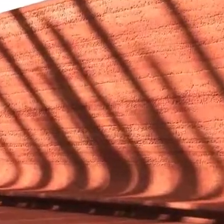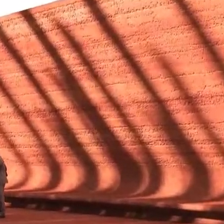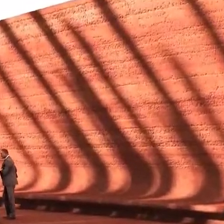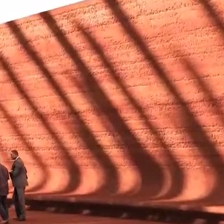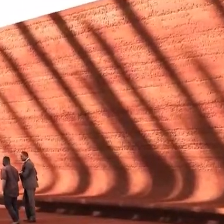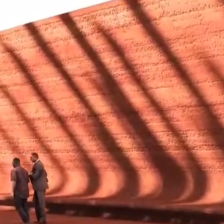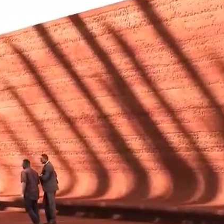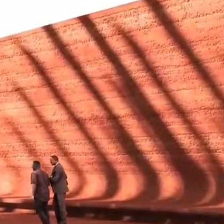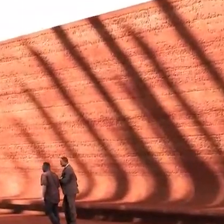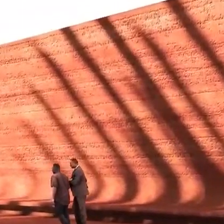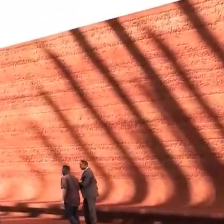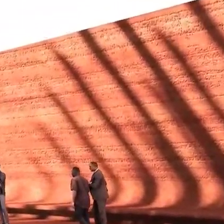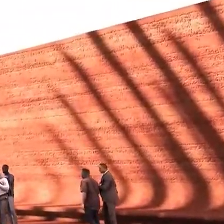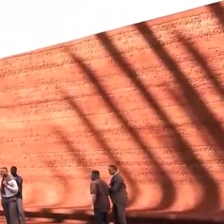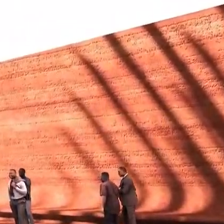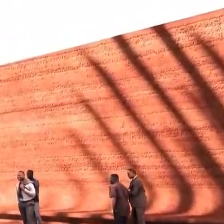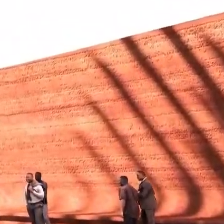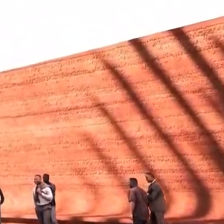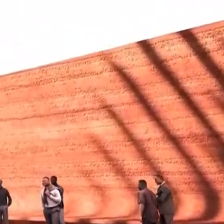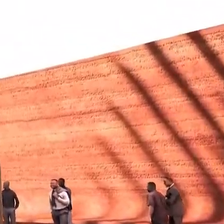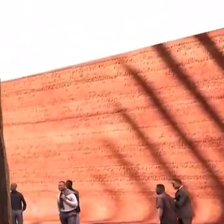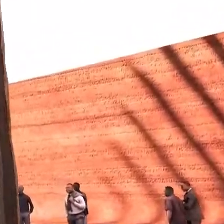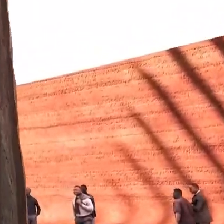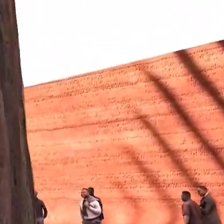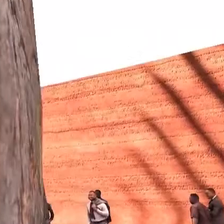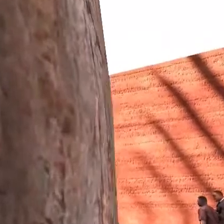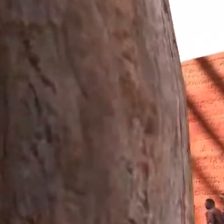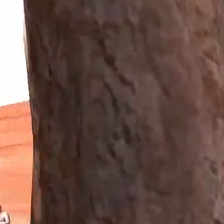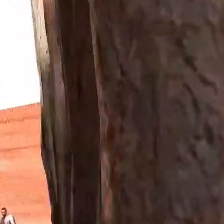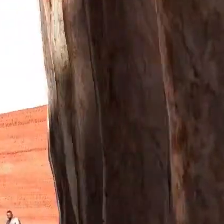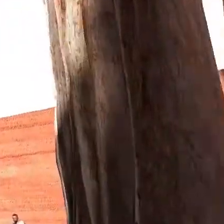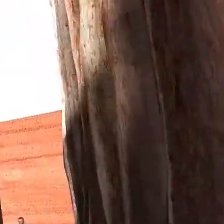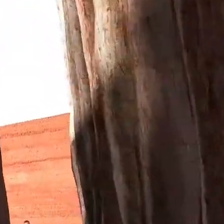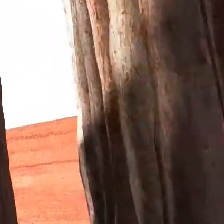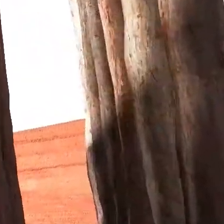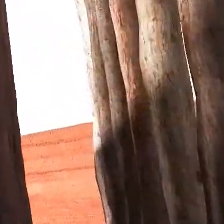I live with a bad man, oh